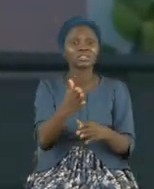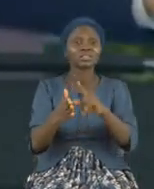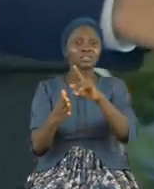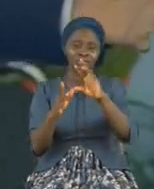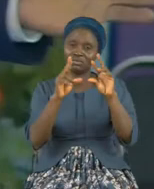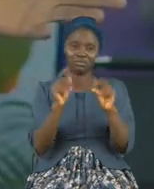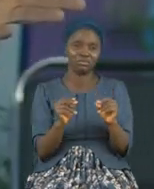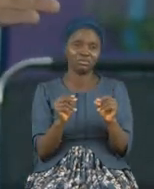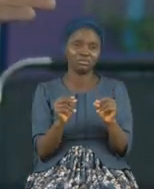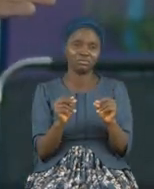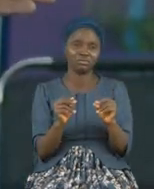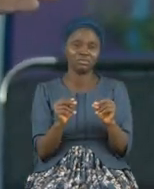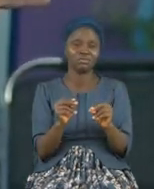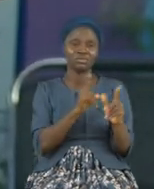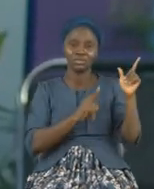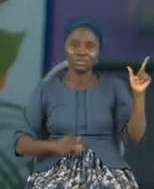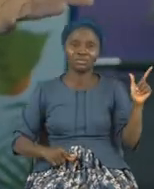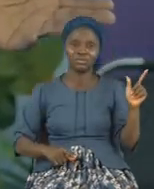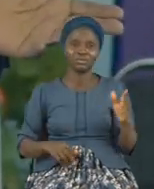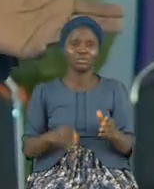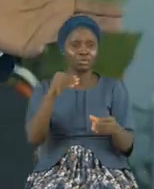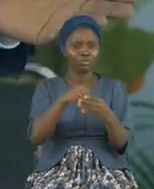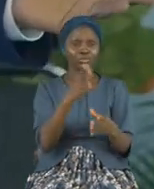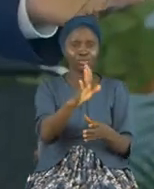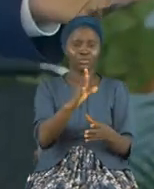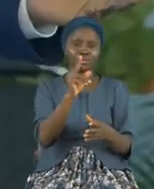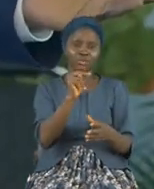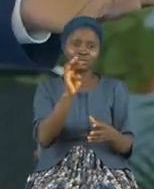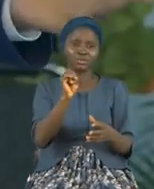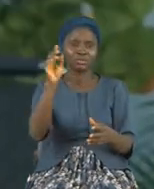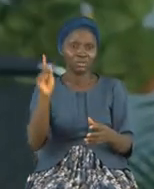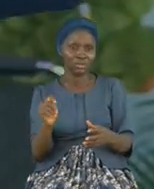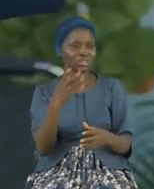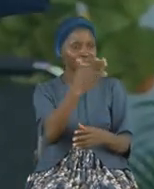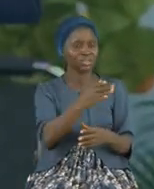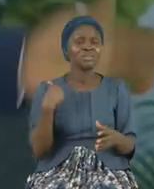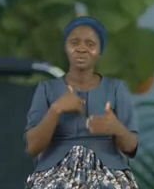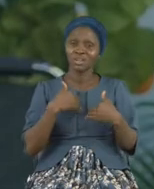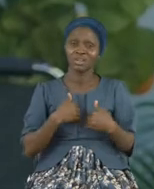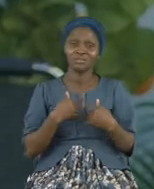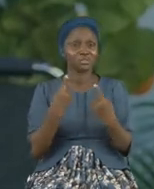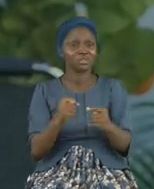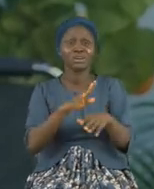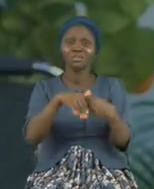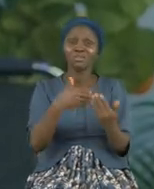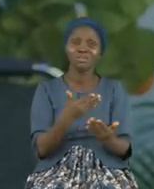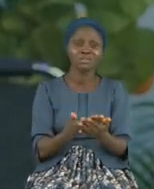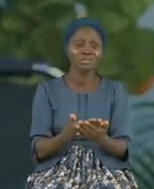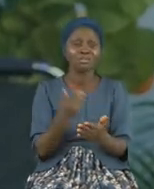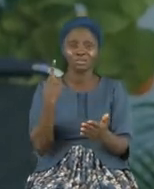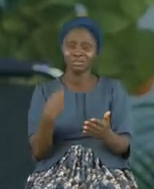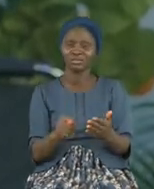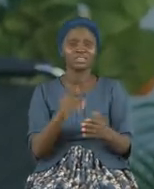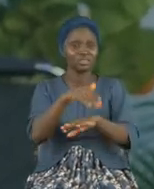throw your net there. We've toiled all the night and we caught nothing. But at your